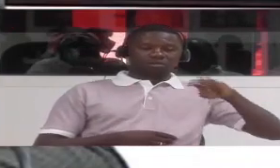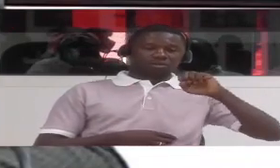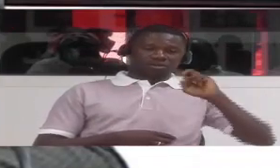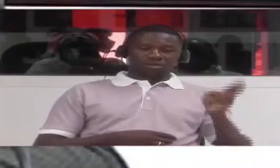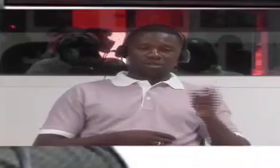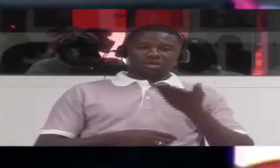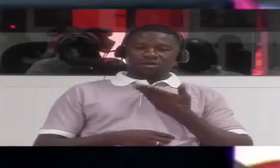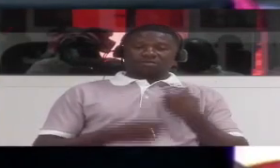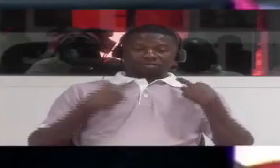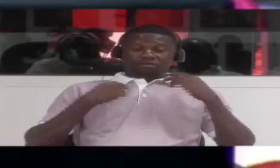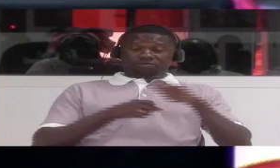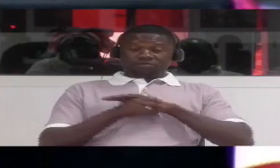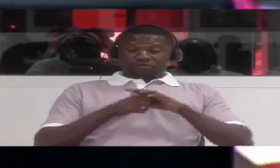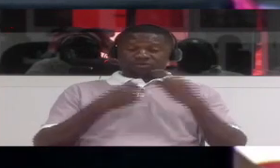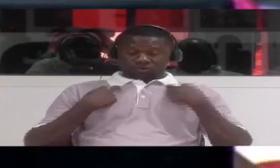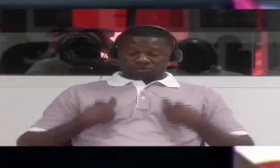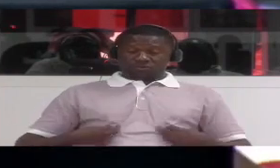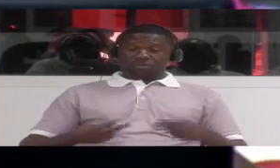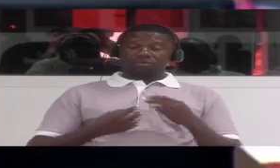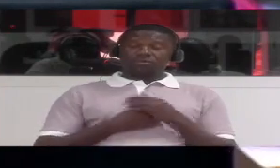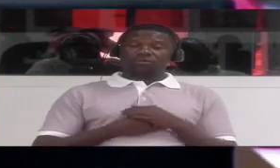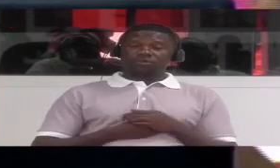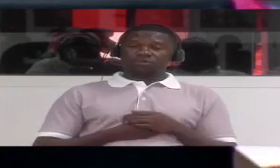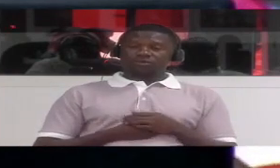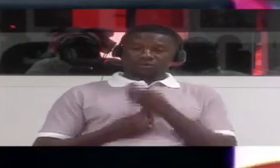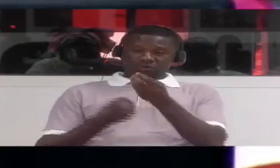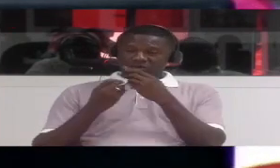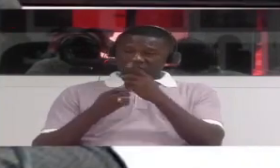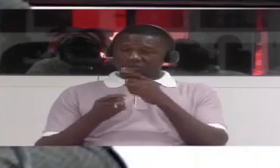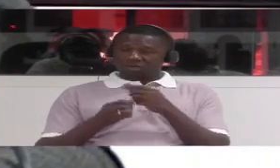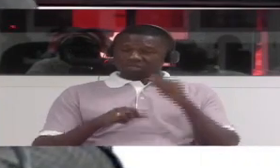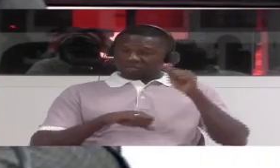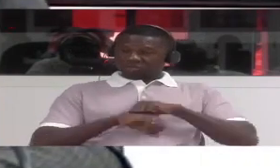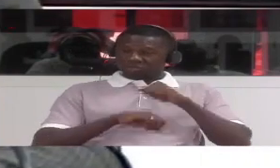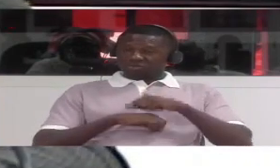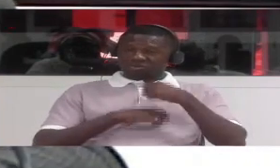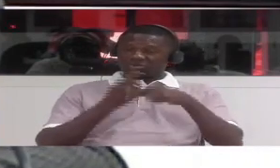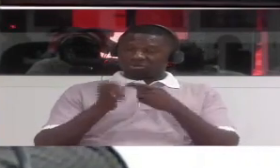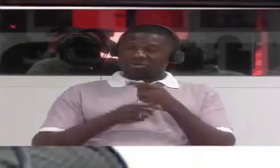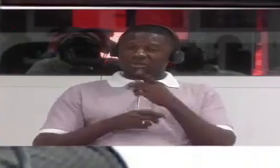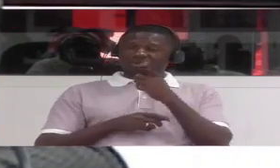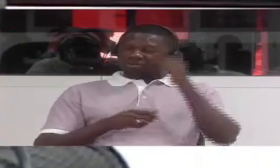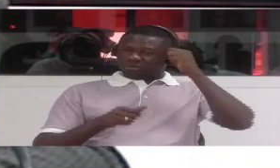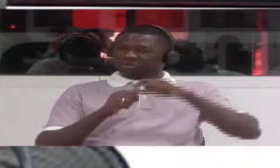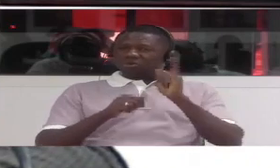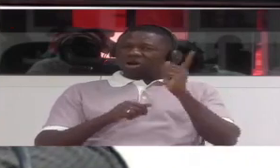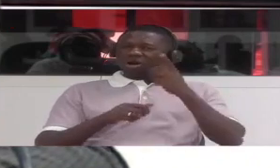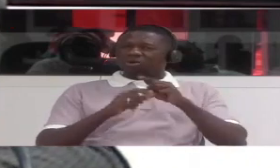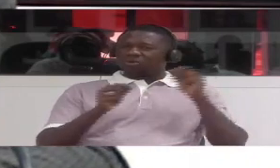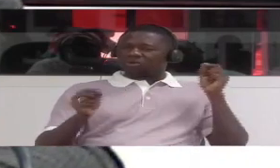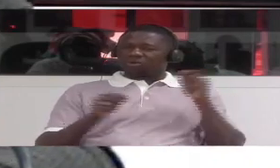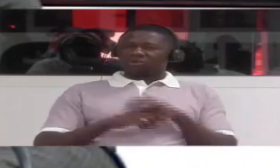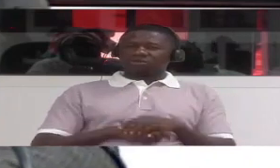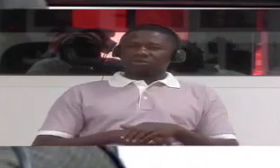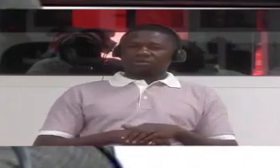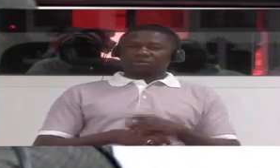us that they were torturing you for a period of time. Do you recall roughly how long? The first session might have lasted over 25 to 30 minutes. Because